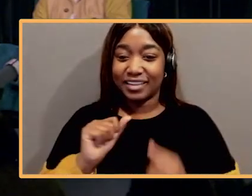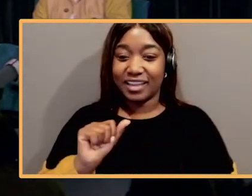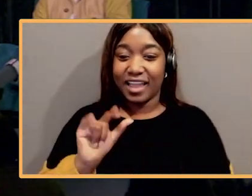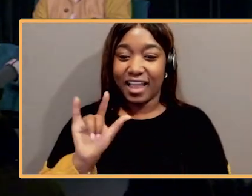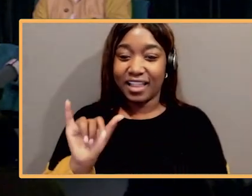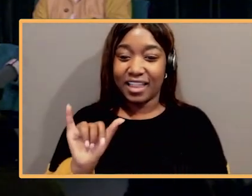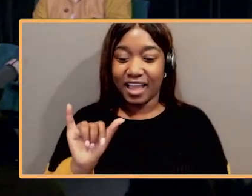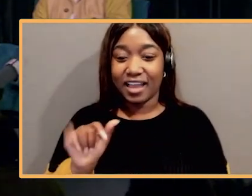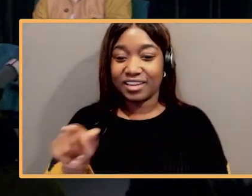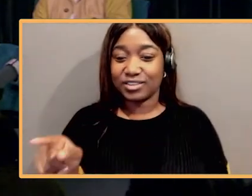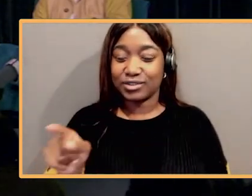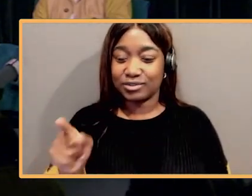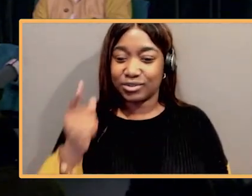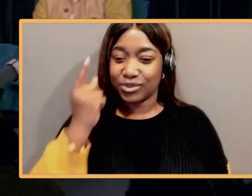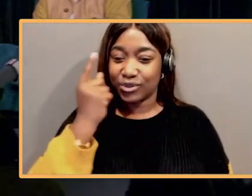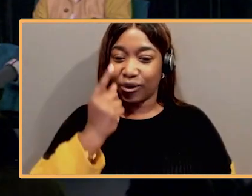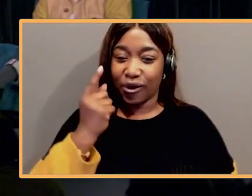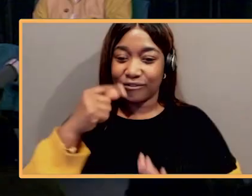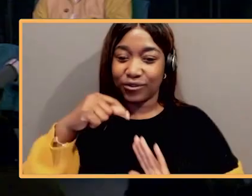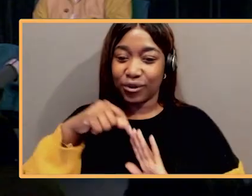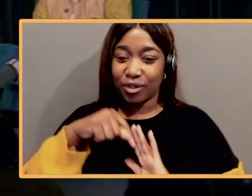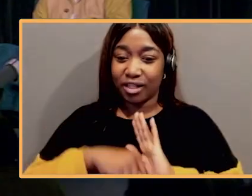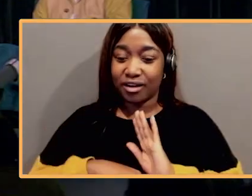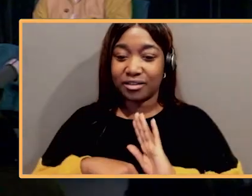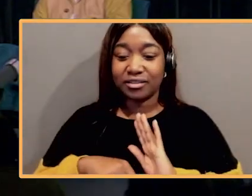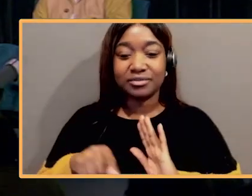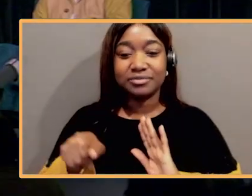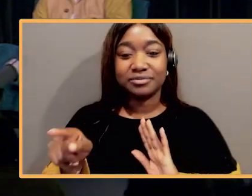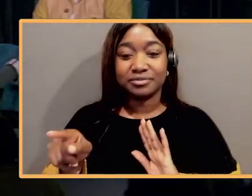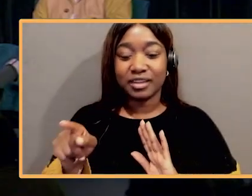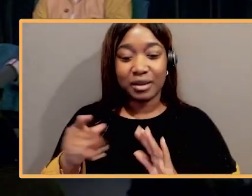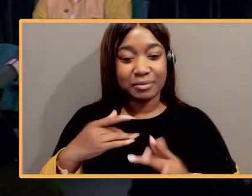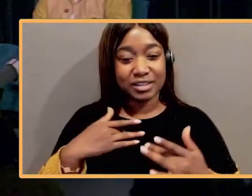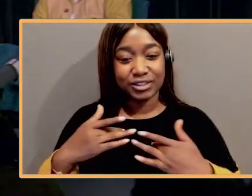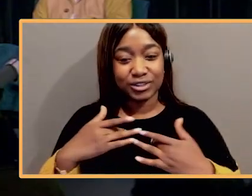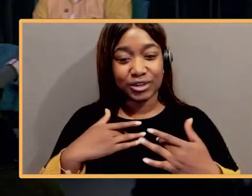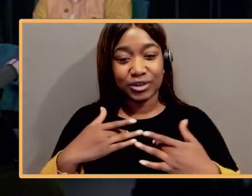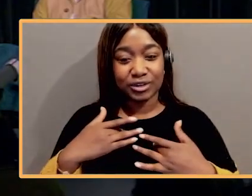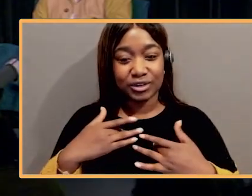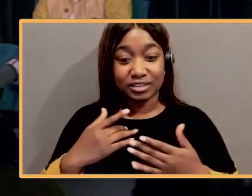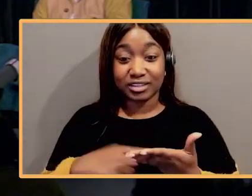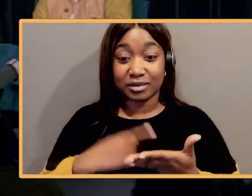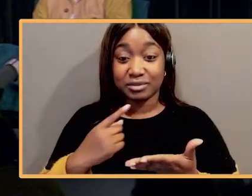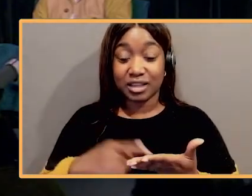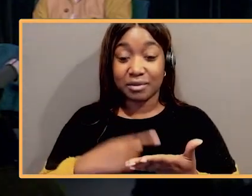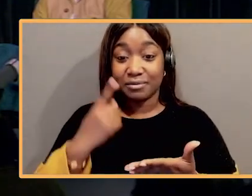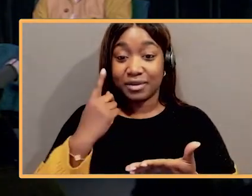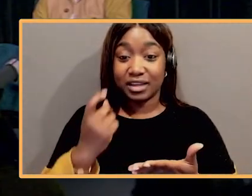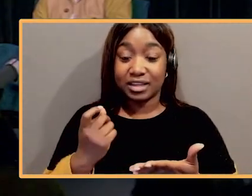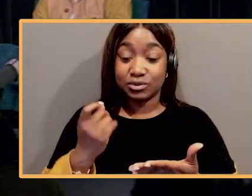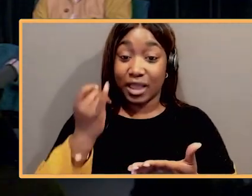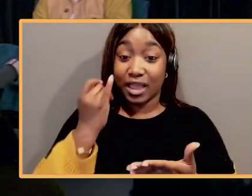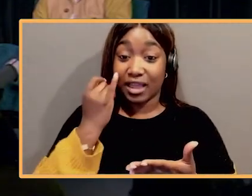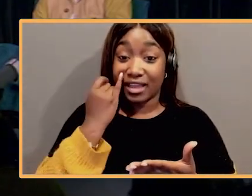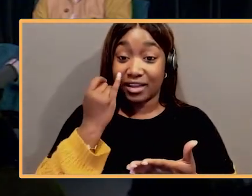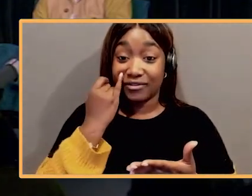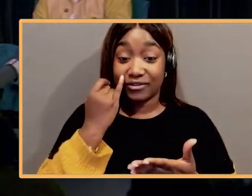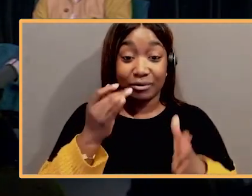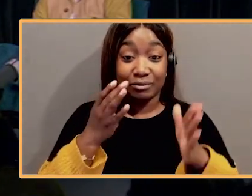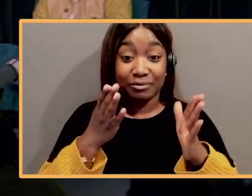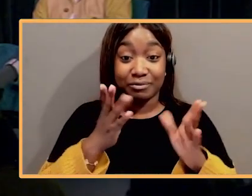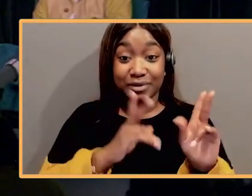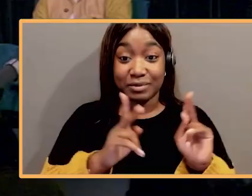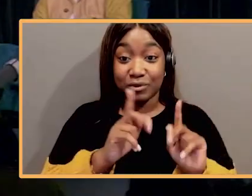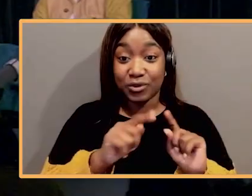and my concern sometimes is what happens when people aren't thoughtful. Like they're like, okay, I